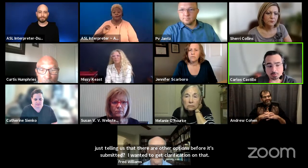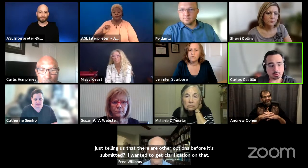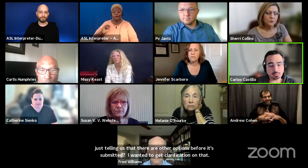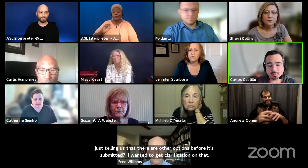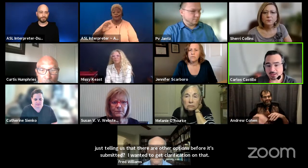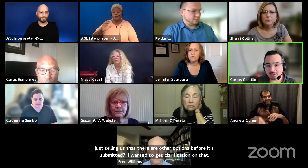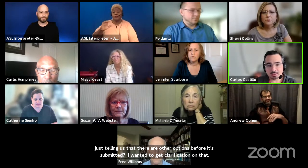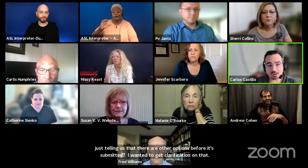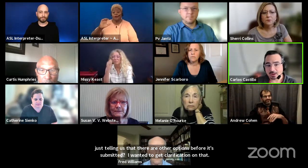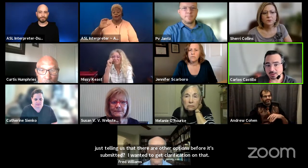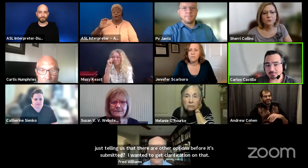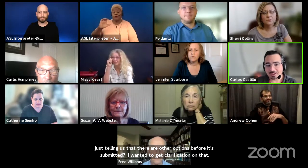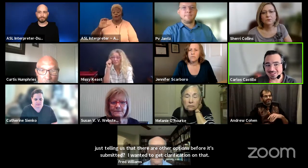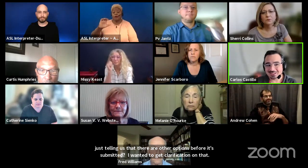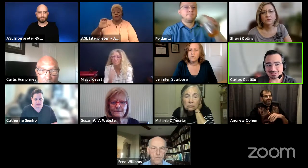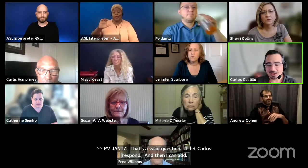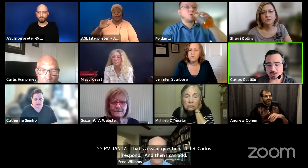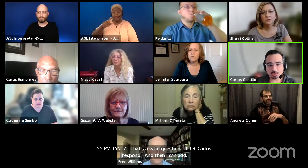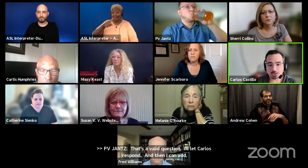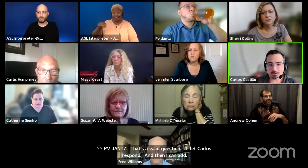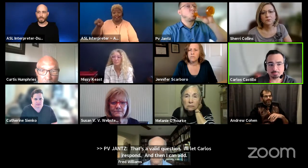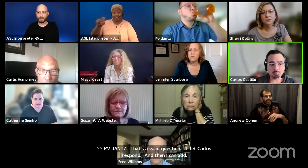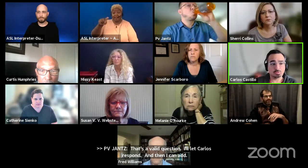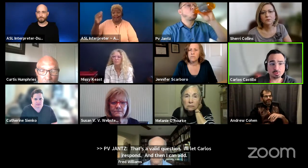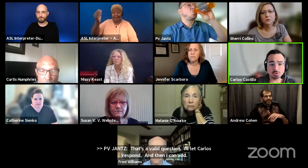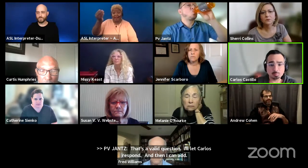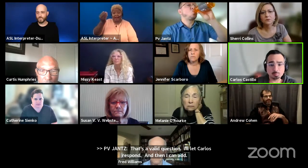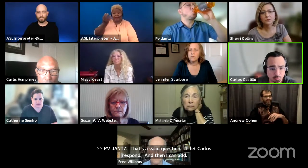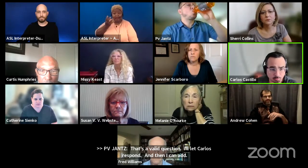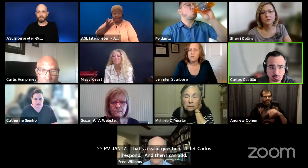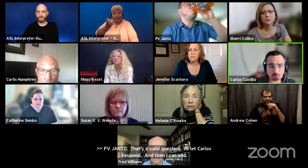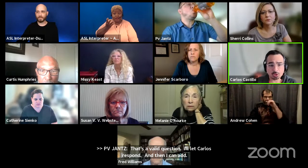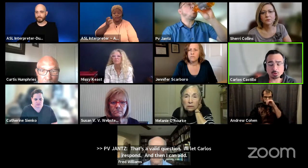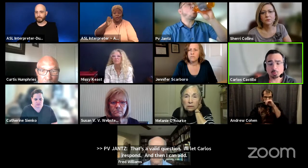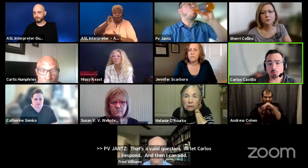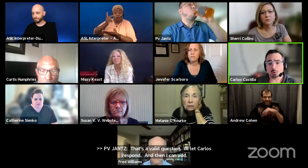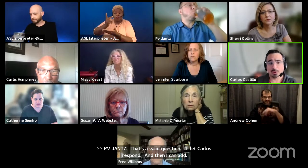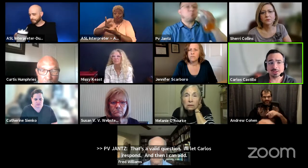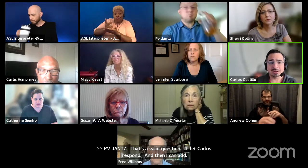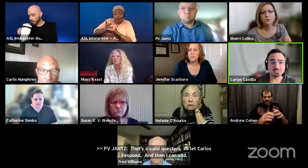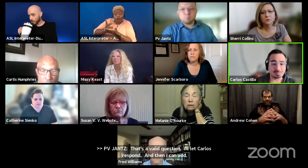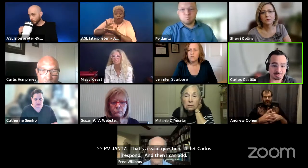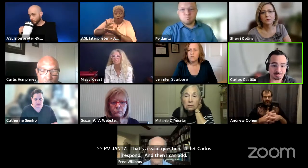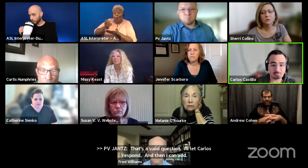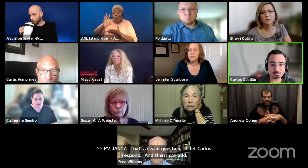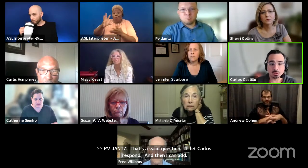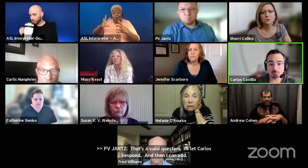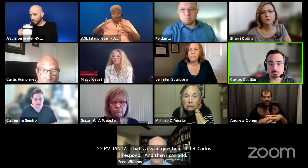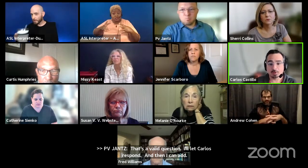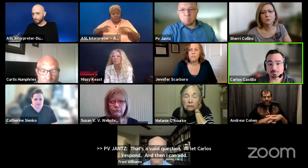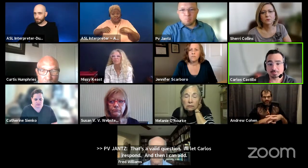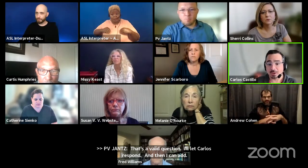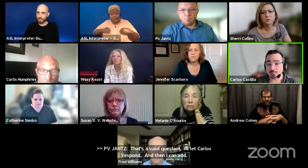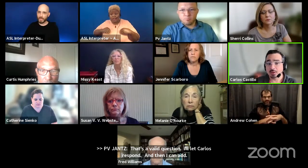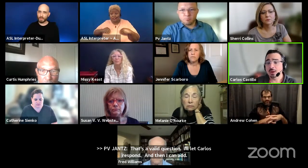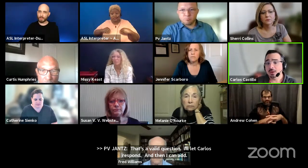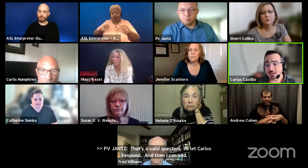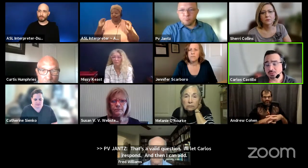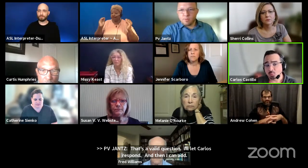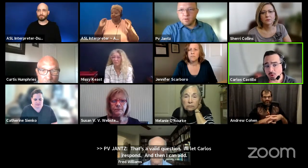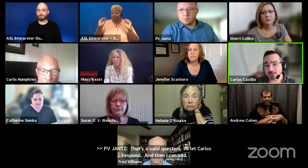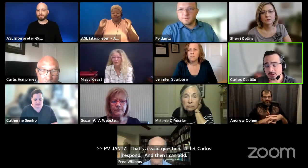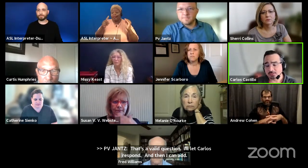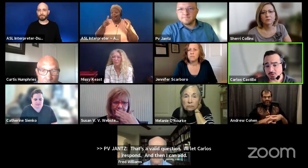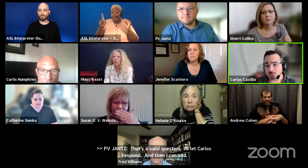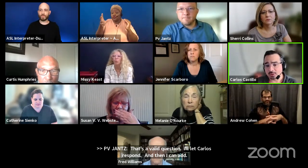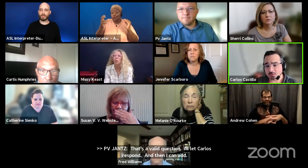Commissioner Cohen, they did not give any indication if it was an approval or an acceptance of the amount. They